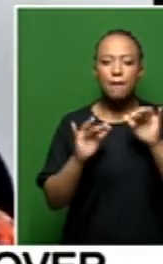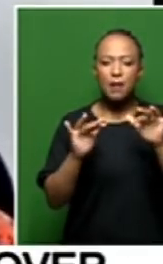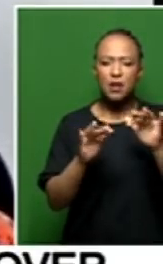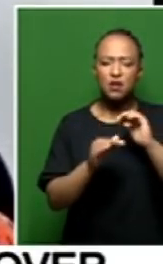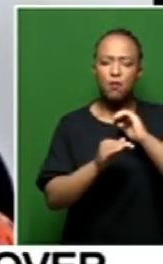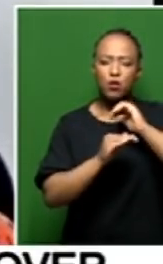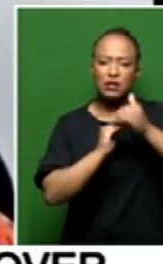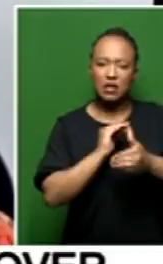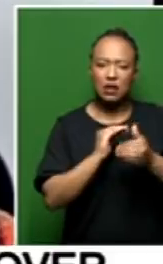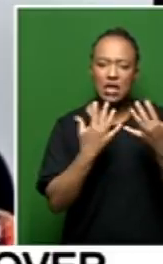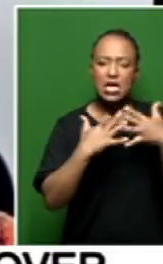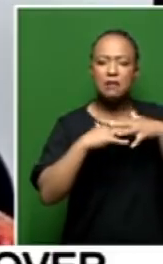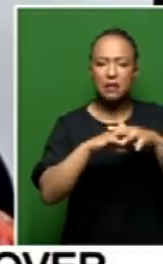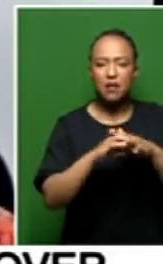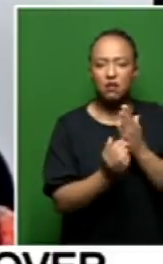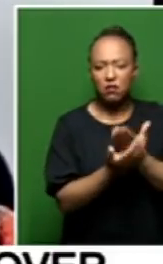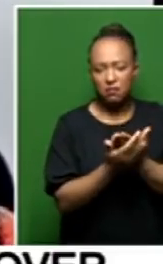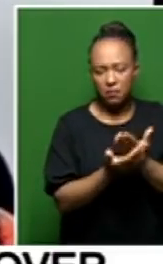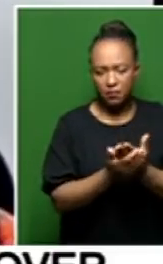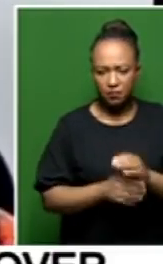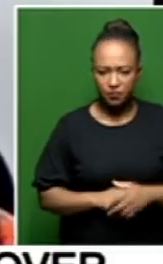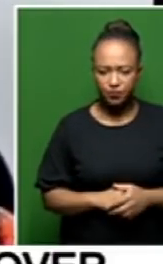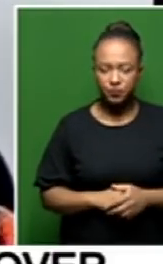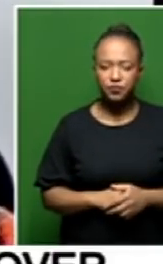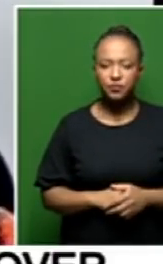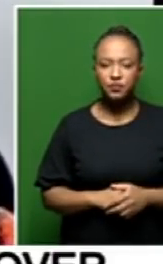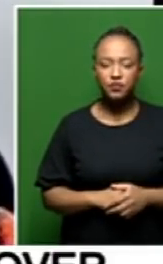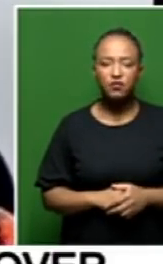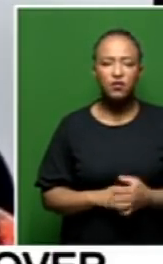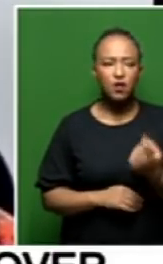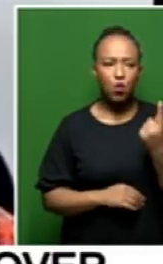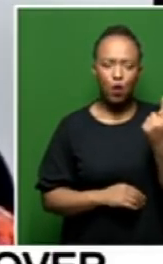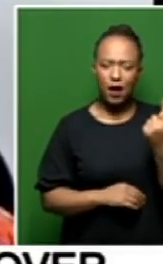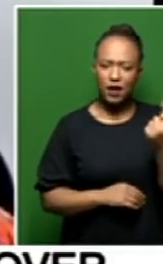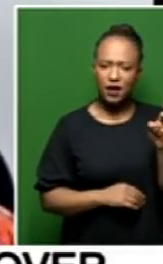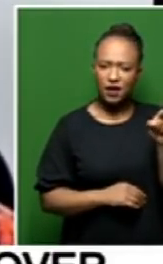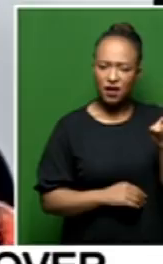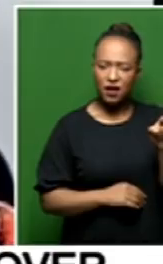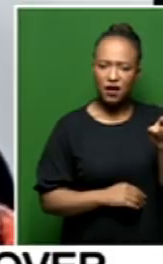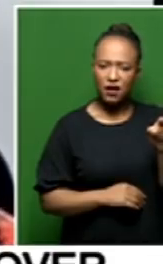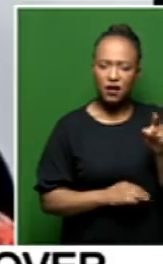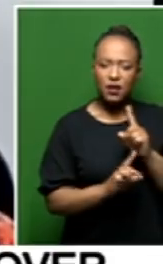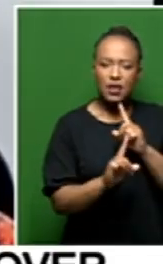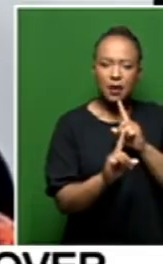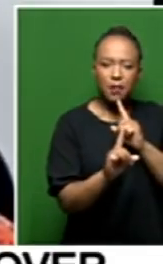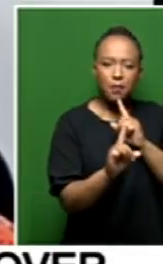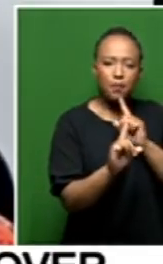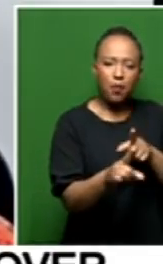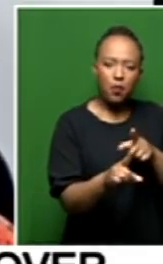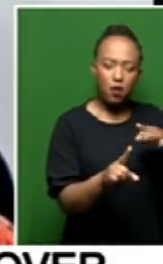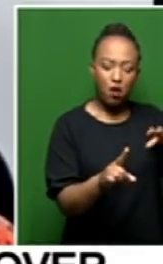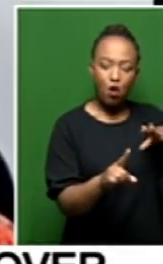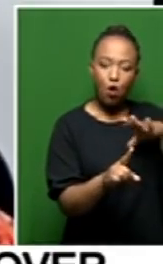were implemented. One of them is the directive that a commission